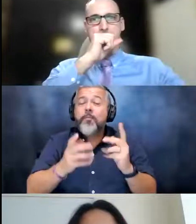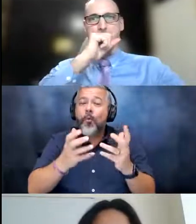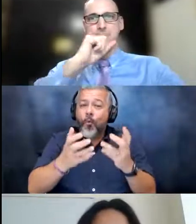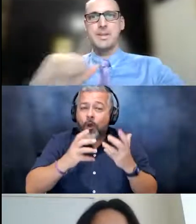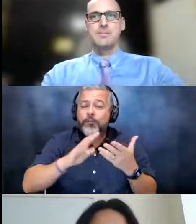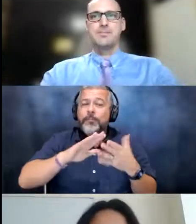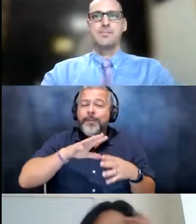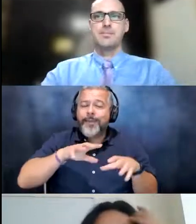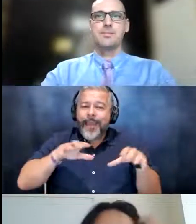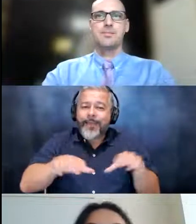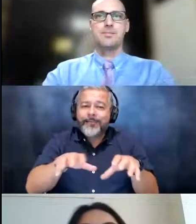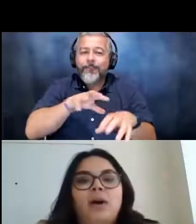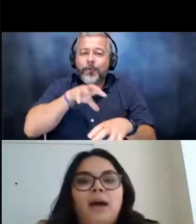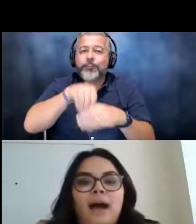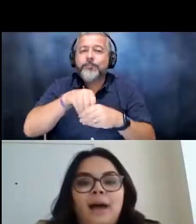would be used for.